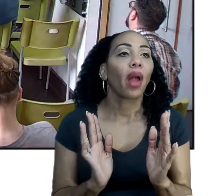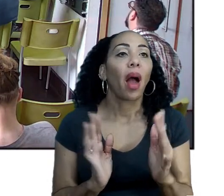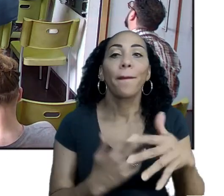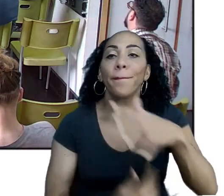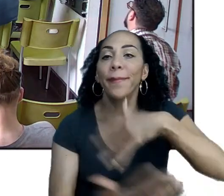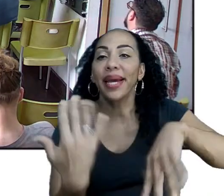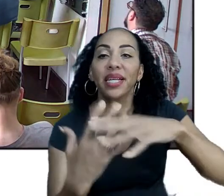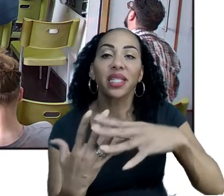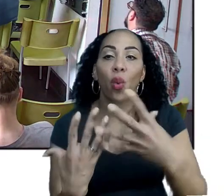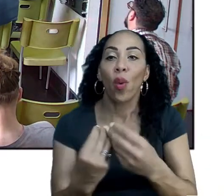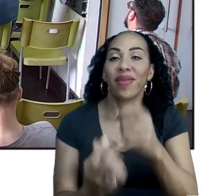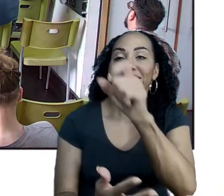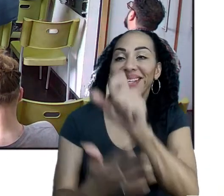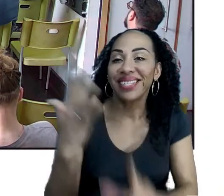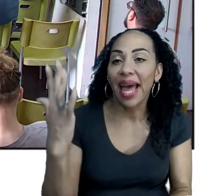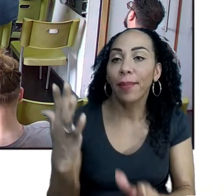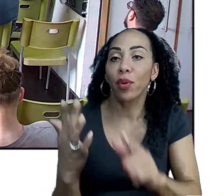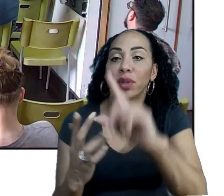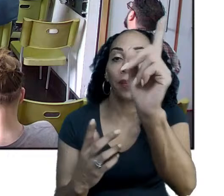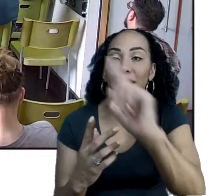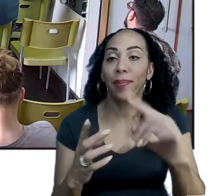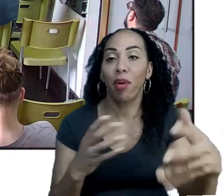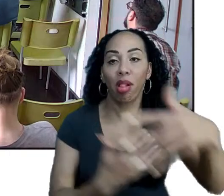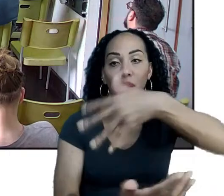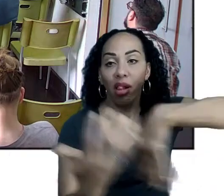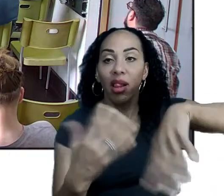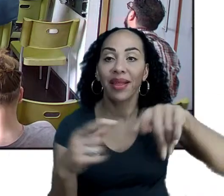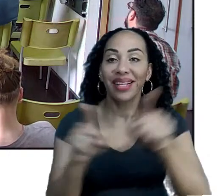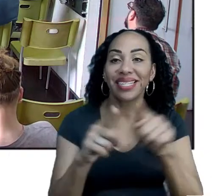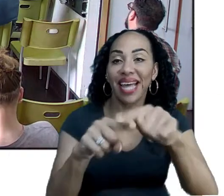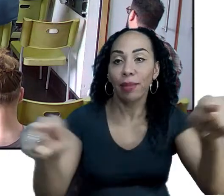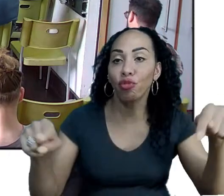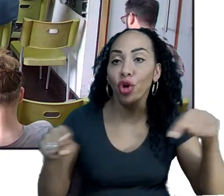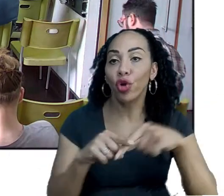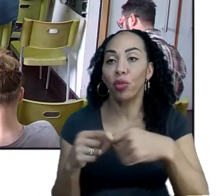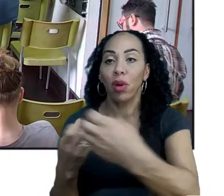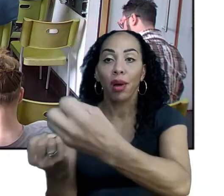And so in the case of disabled people,